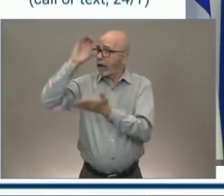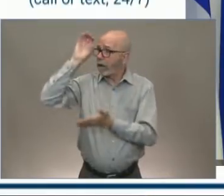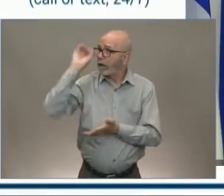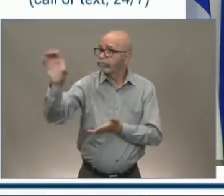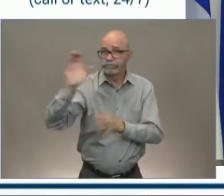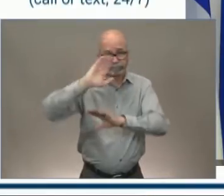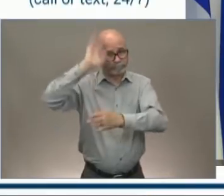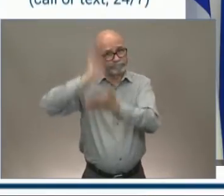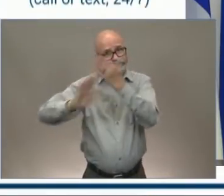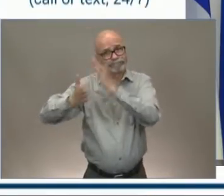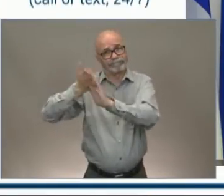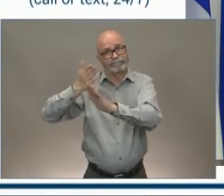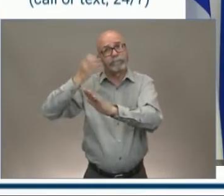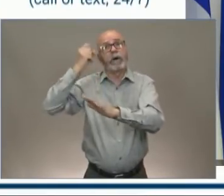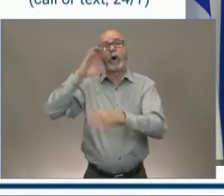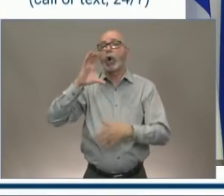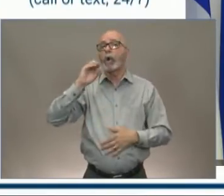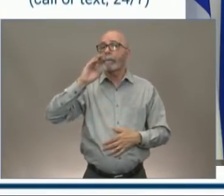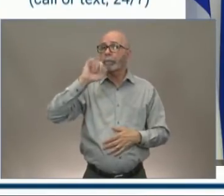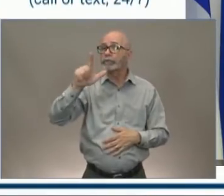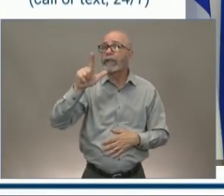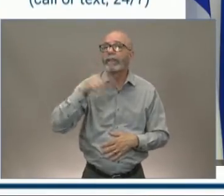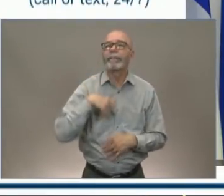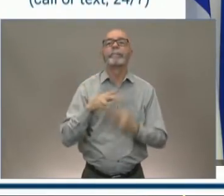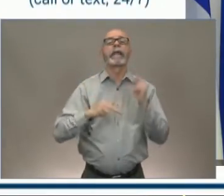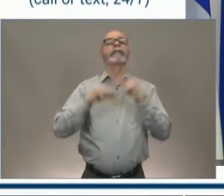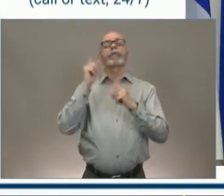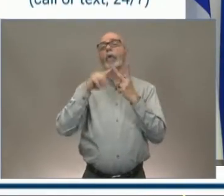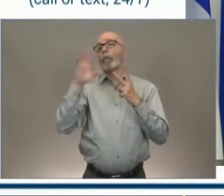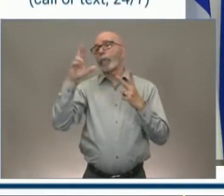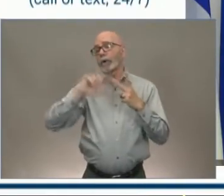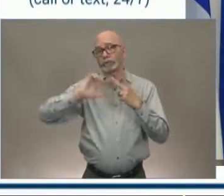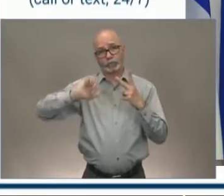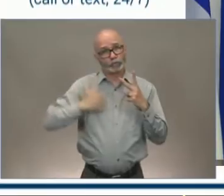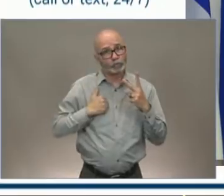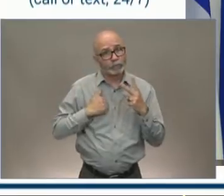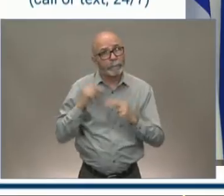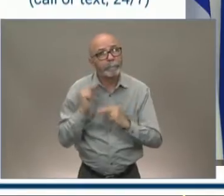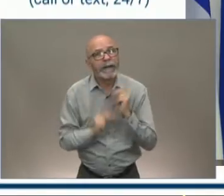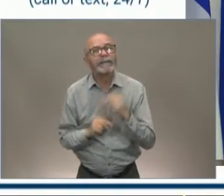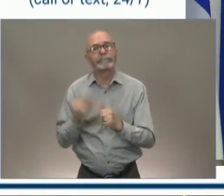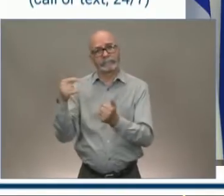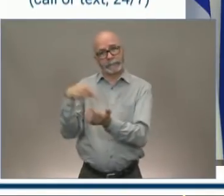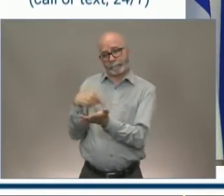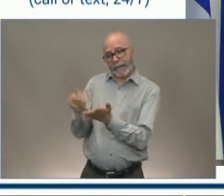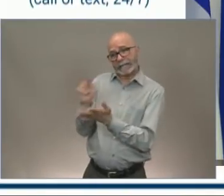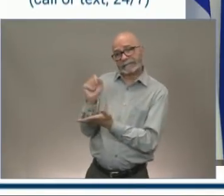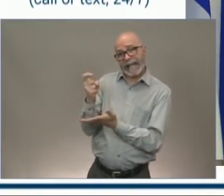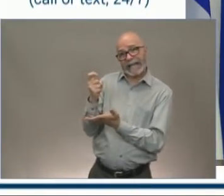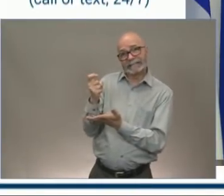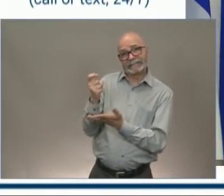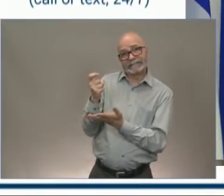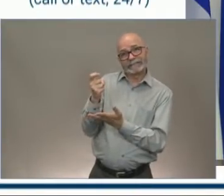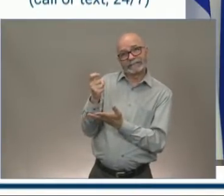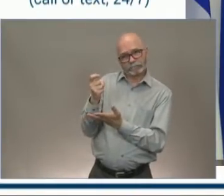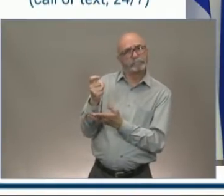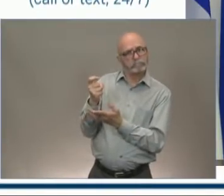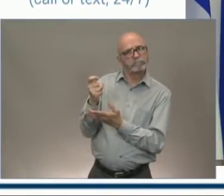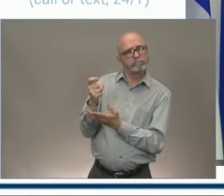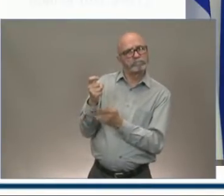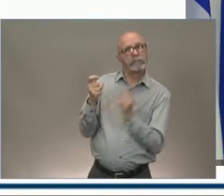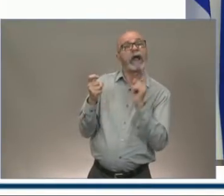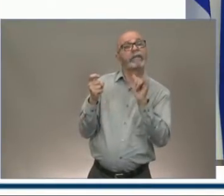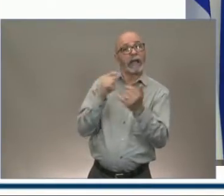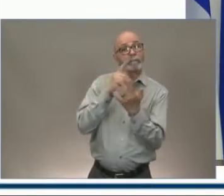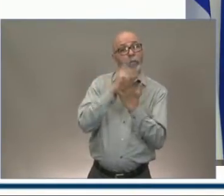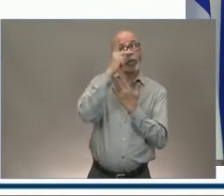building or you own the building, you are paying commercial taxes, whether directly or indirectly. So the program is designed